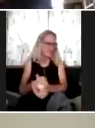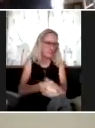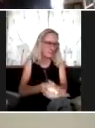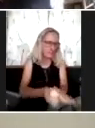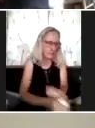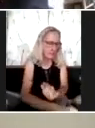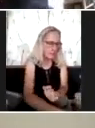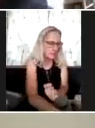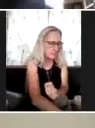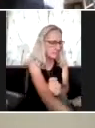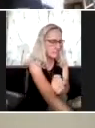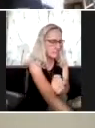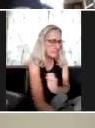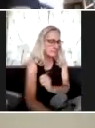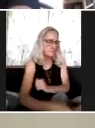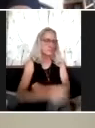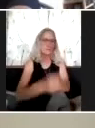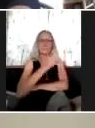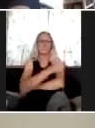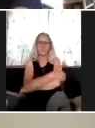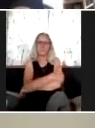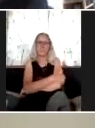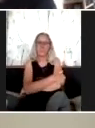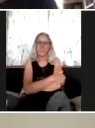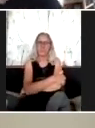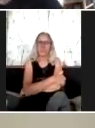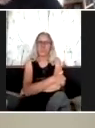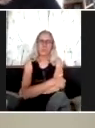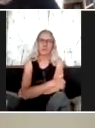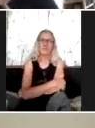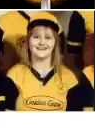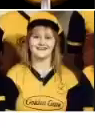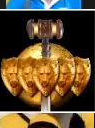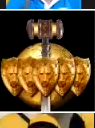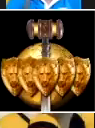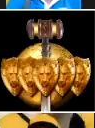Somebody just joined from Liberia. My brother Sexus from Liberia.